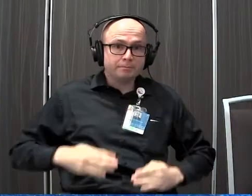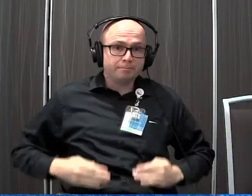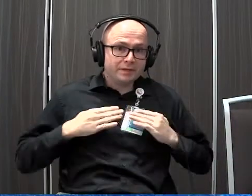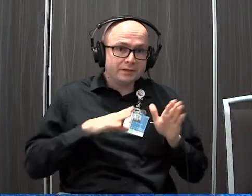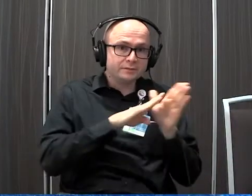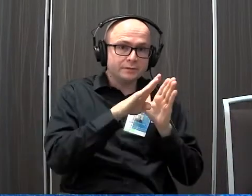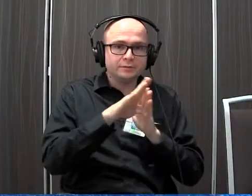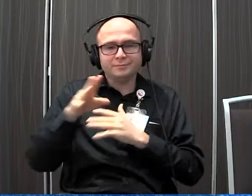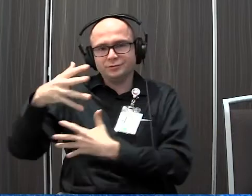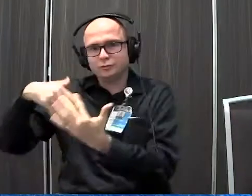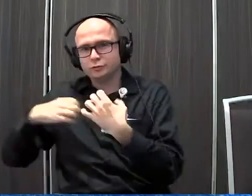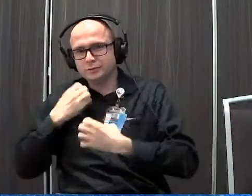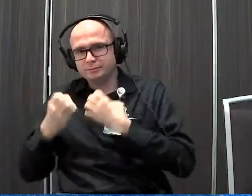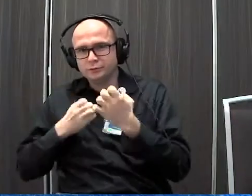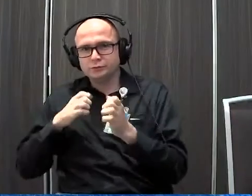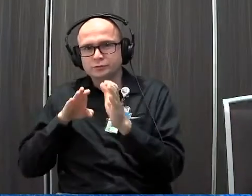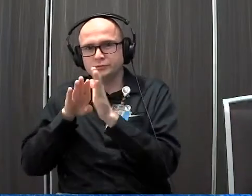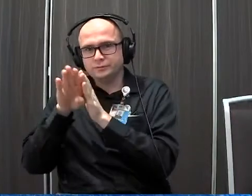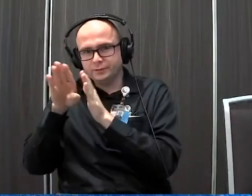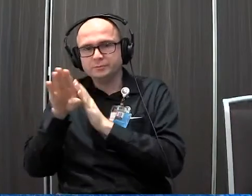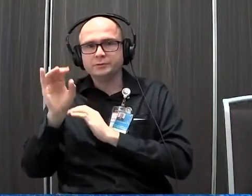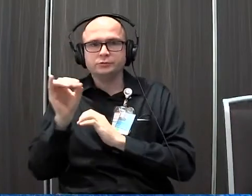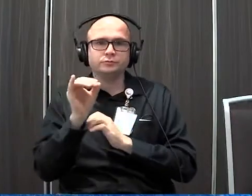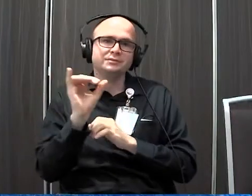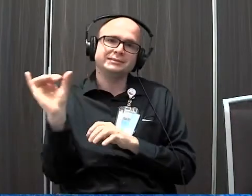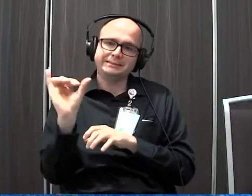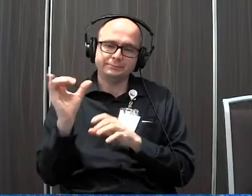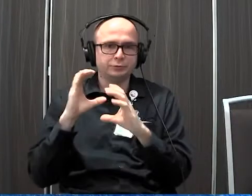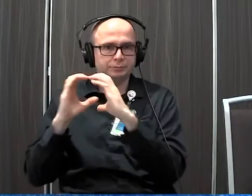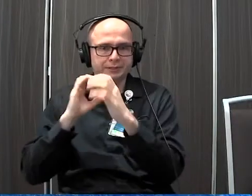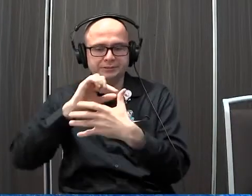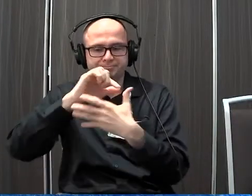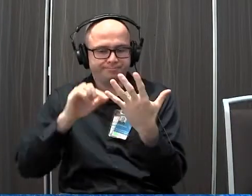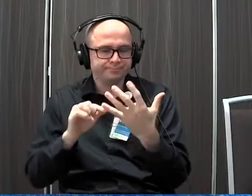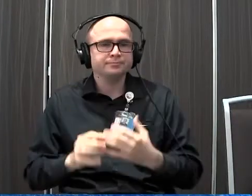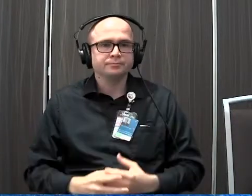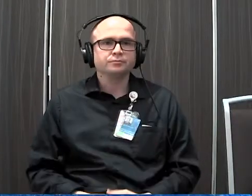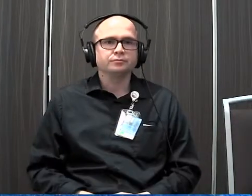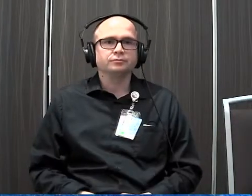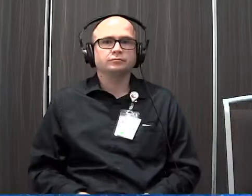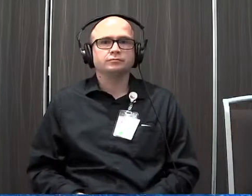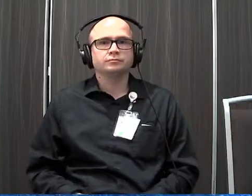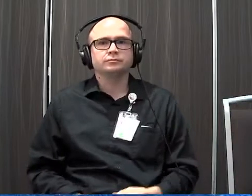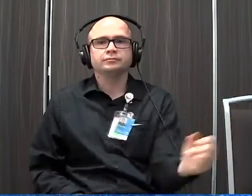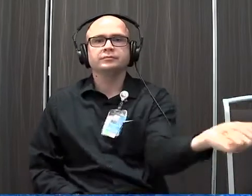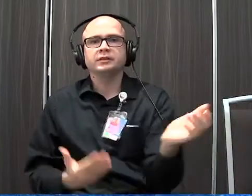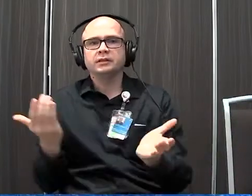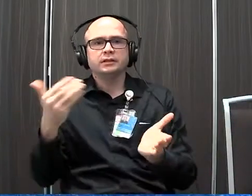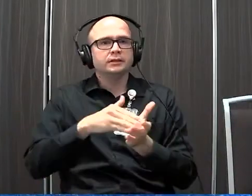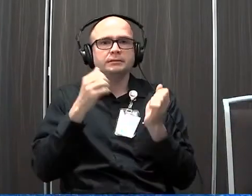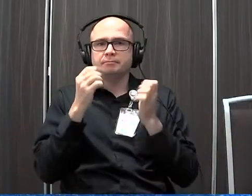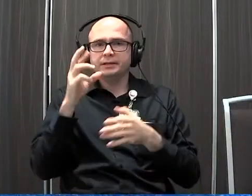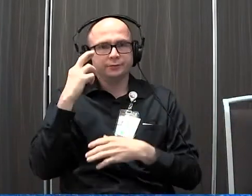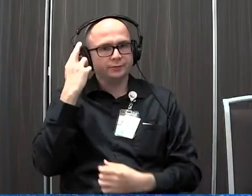social emotional development, on top of the delays in communication development as well. And there are, again, multiple reasons